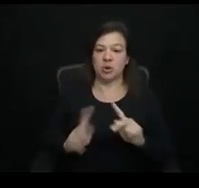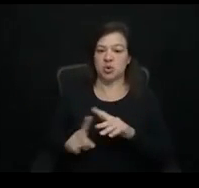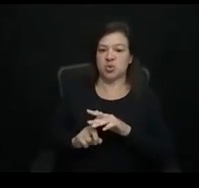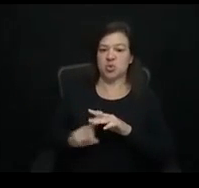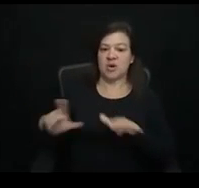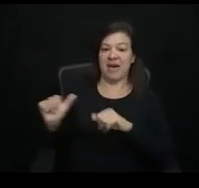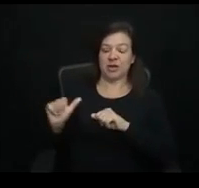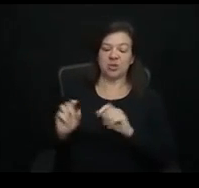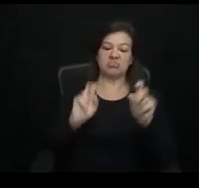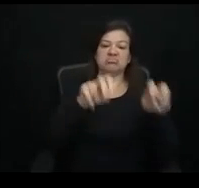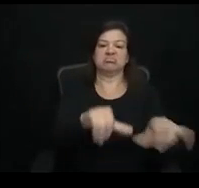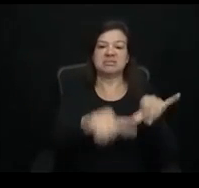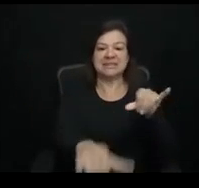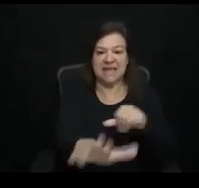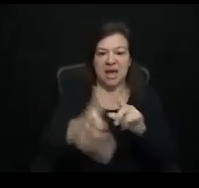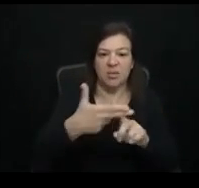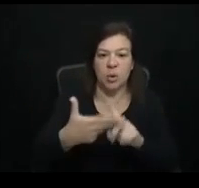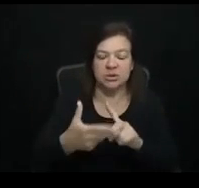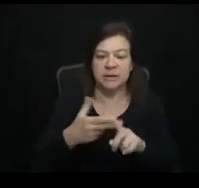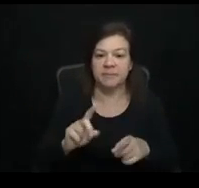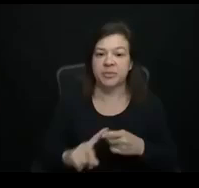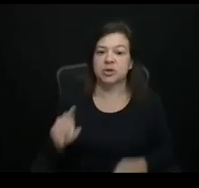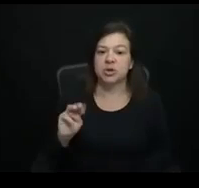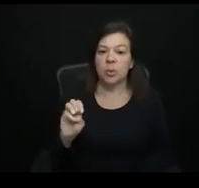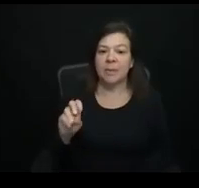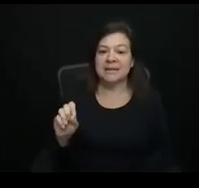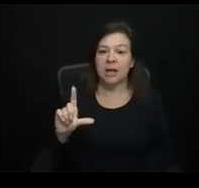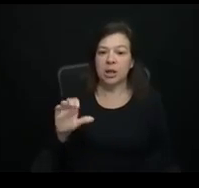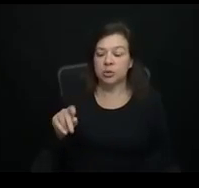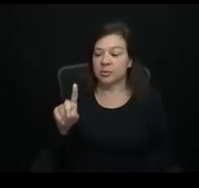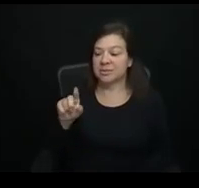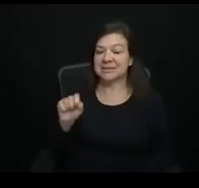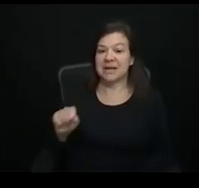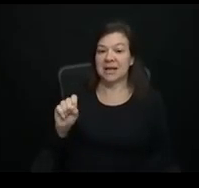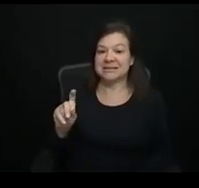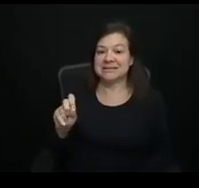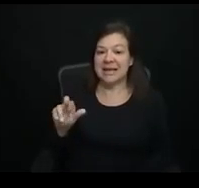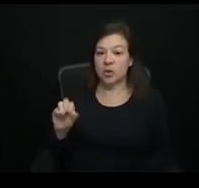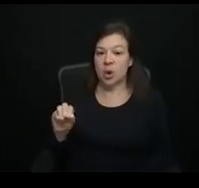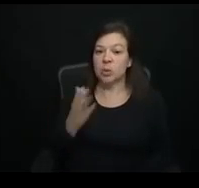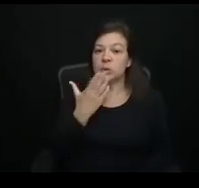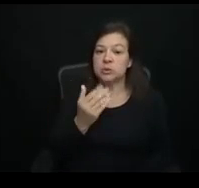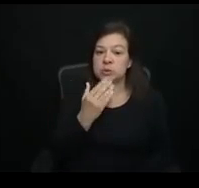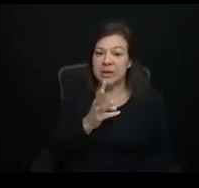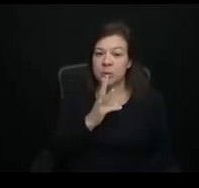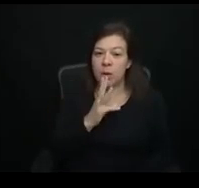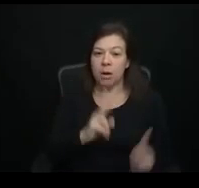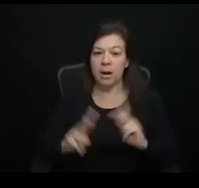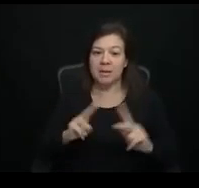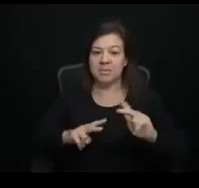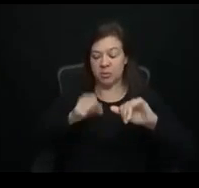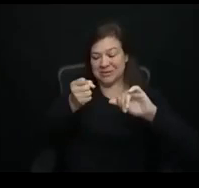Drive, Derby Mesa Loop, Dotsero, Sweetwater, and residents south and west of County